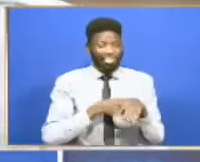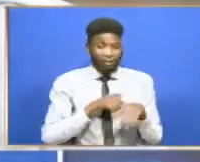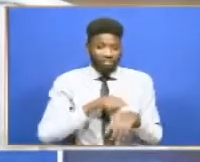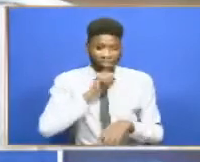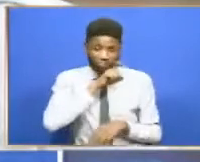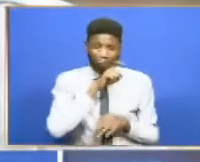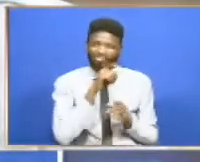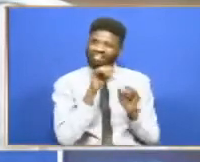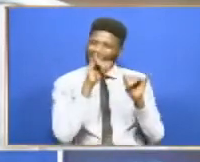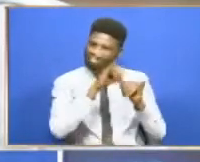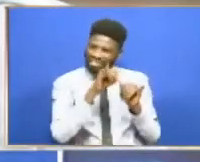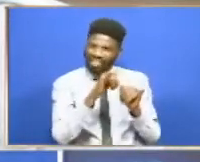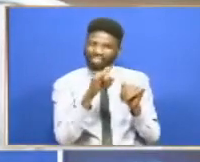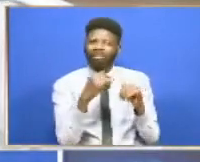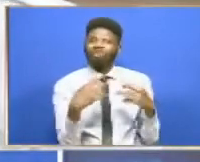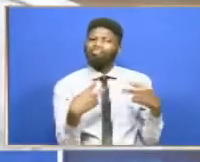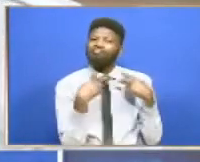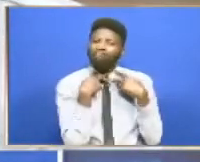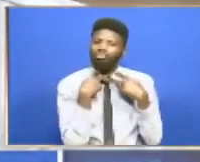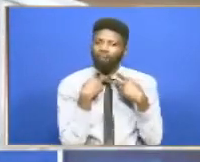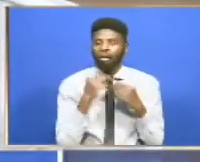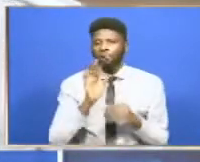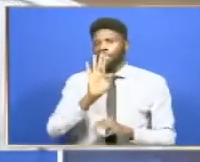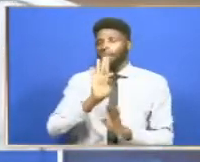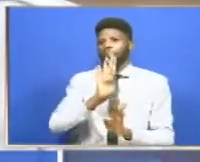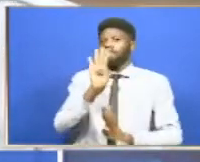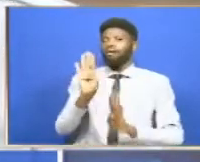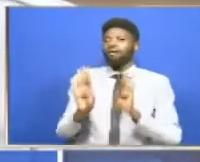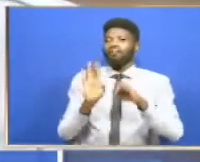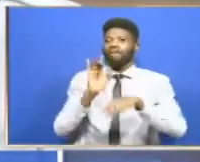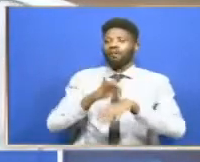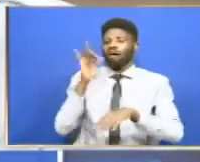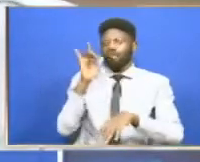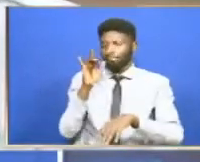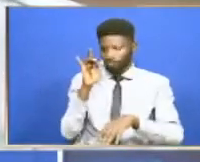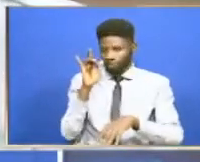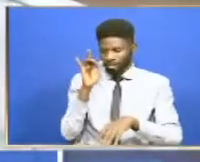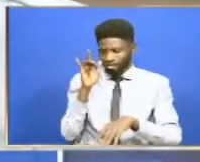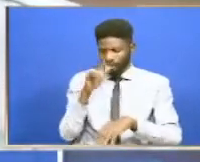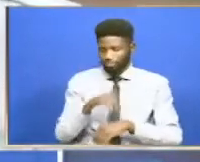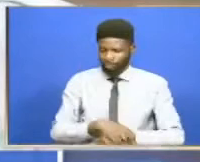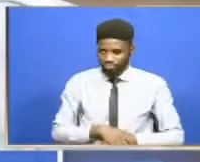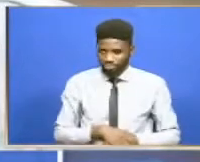actually affects their behavior. There's something we actually call the development of stereotypic behaviors.